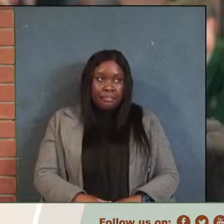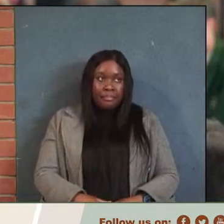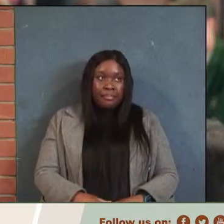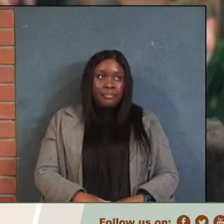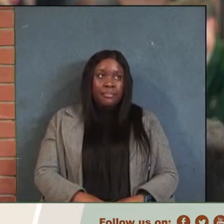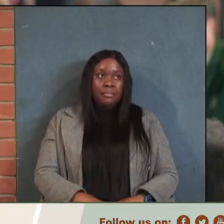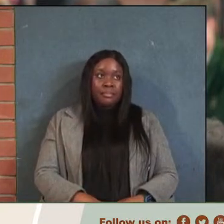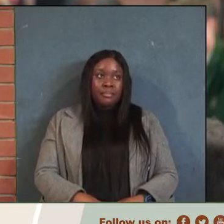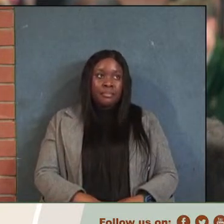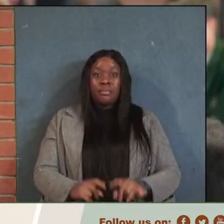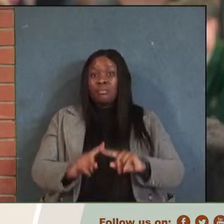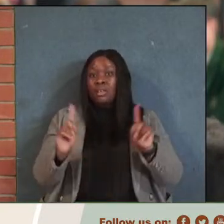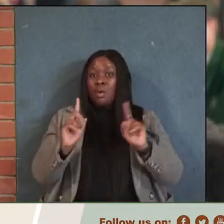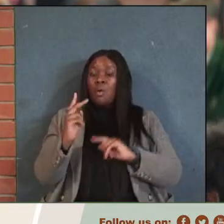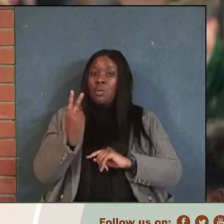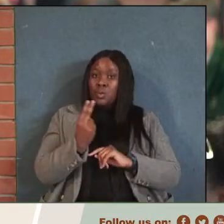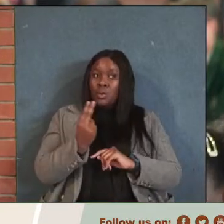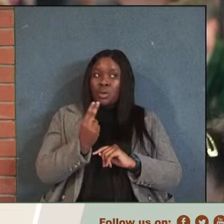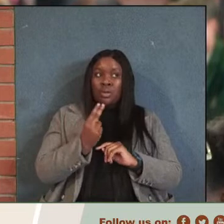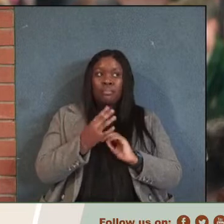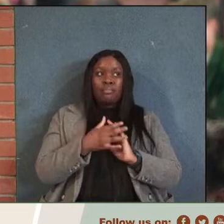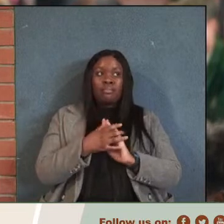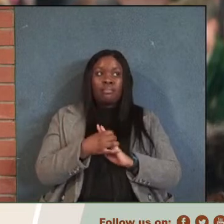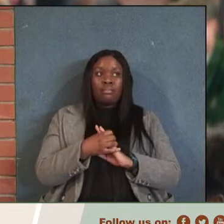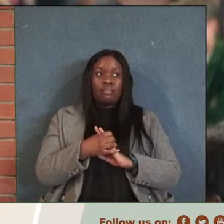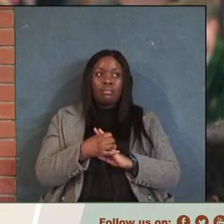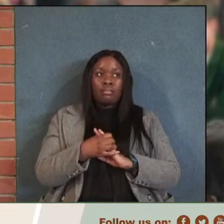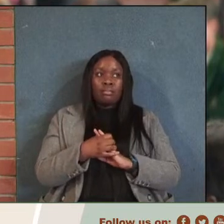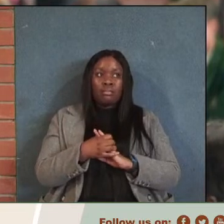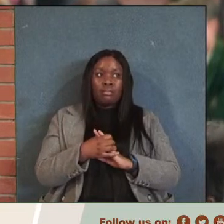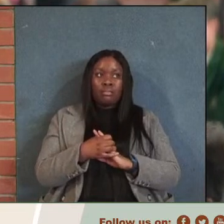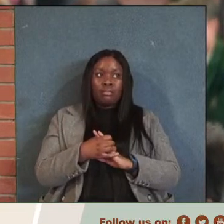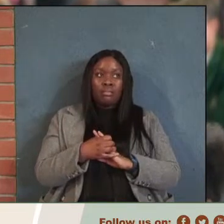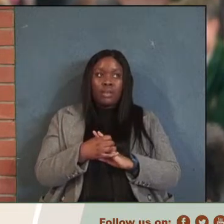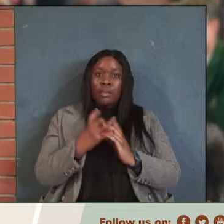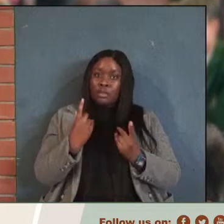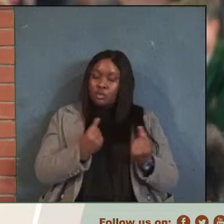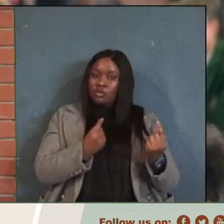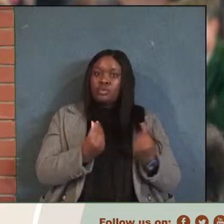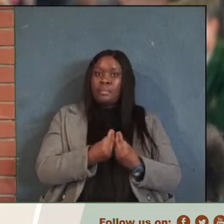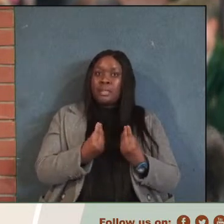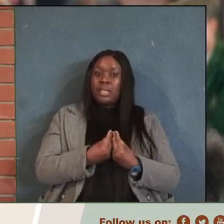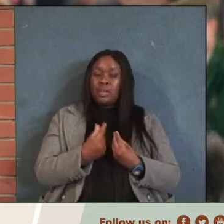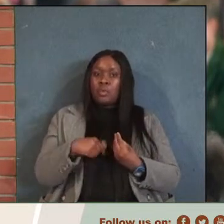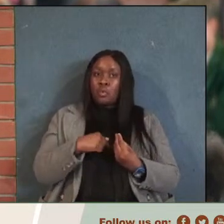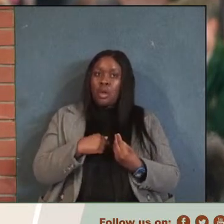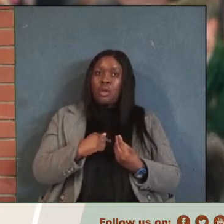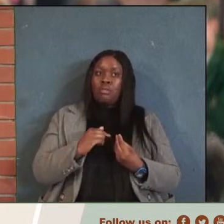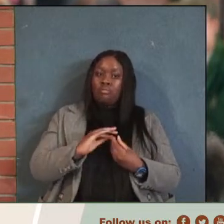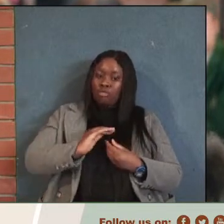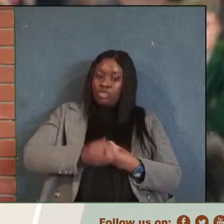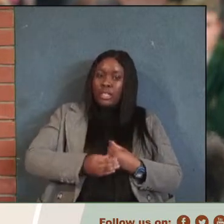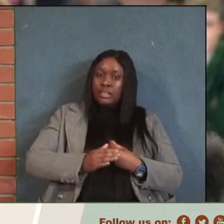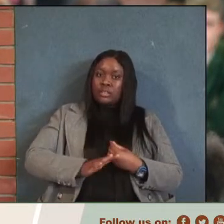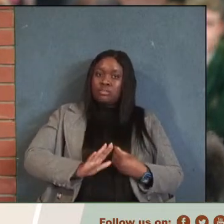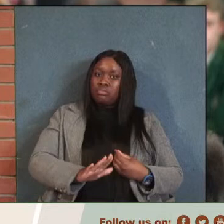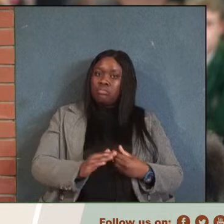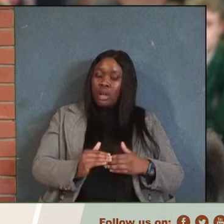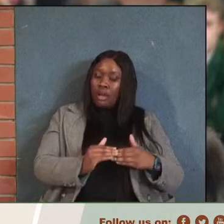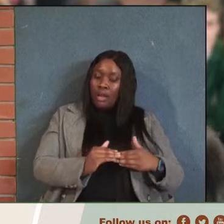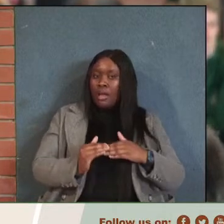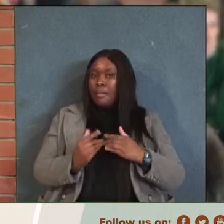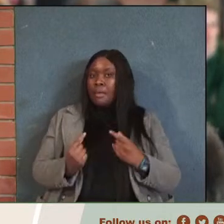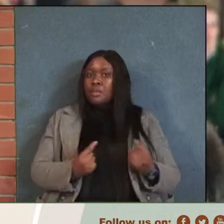each year. But also, but we need to do something as students to protect our school infrastructure. We can look